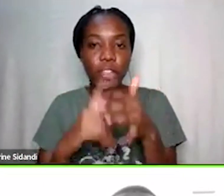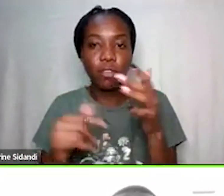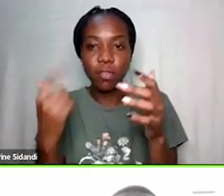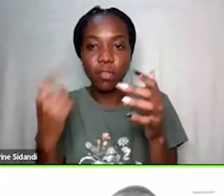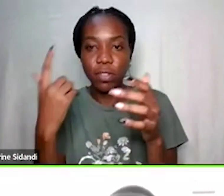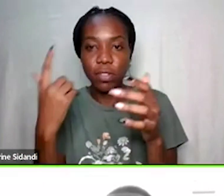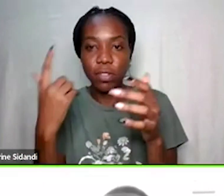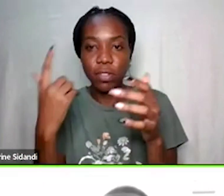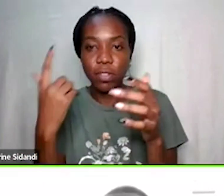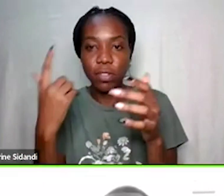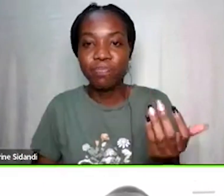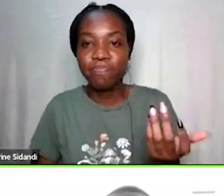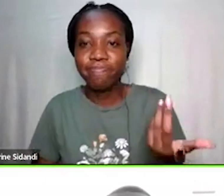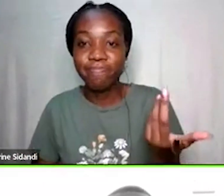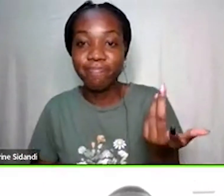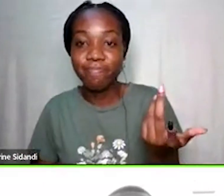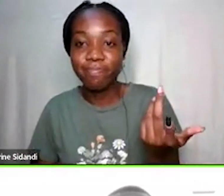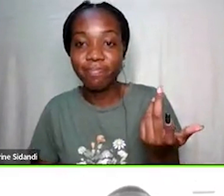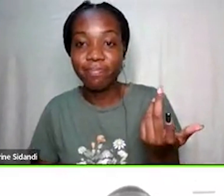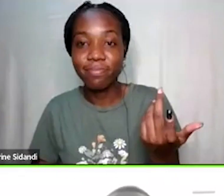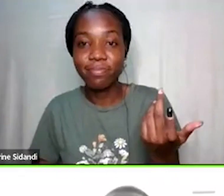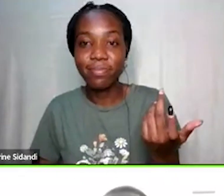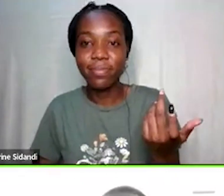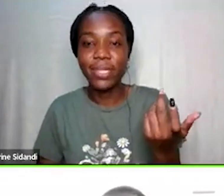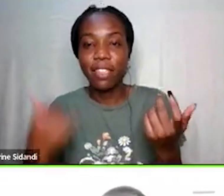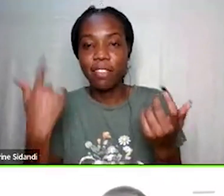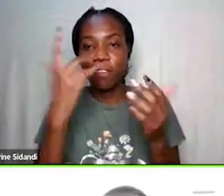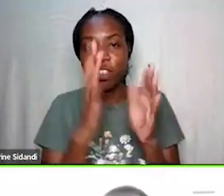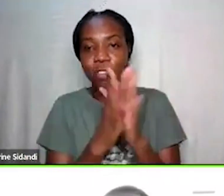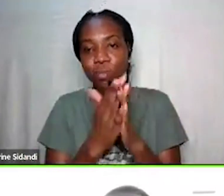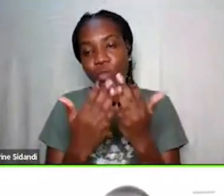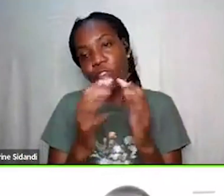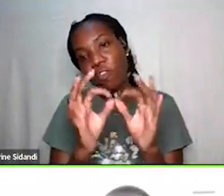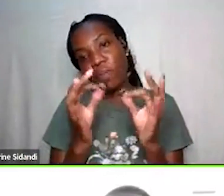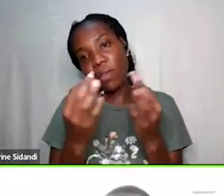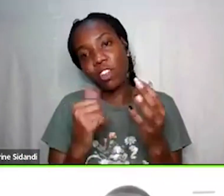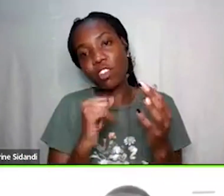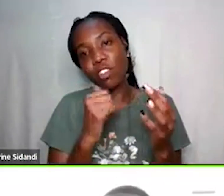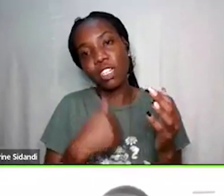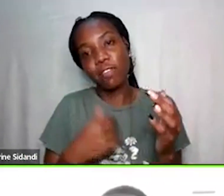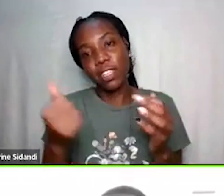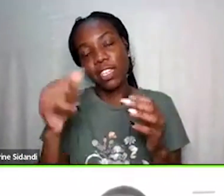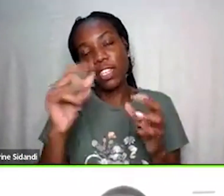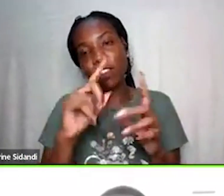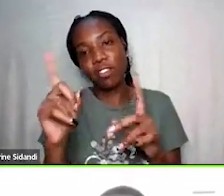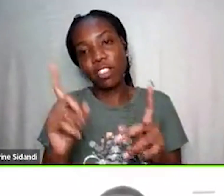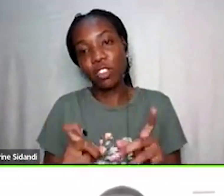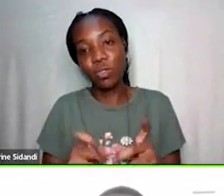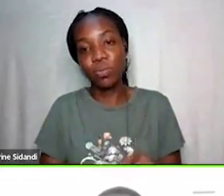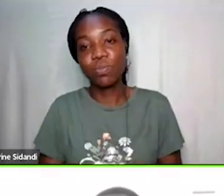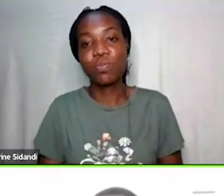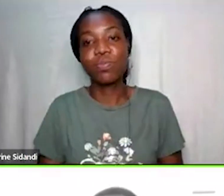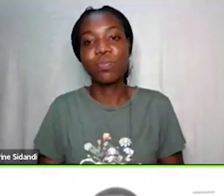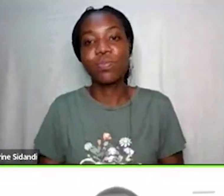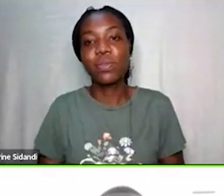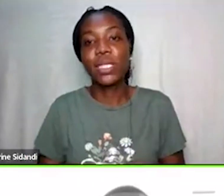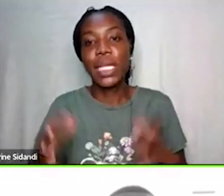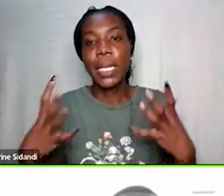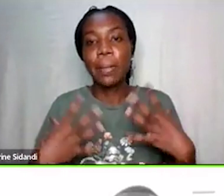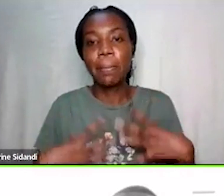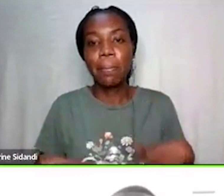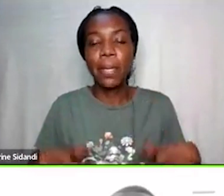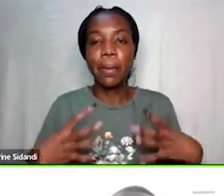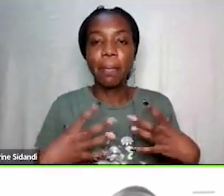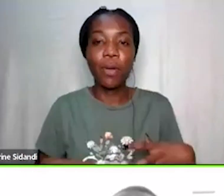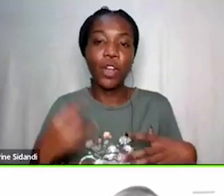And to our Facebook family, we don't have any questions so far. People are